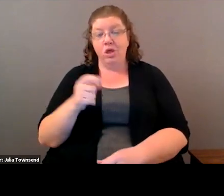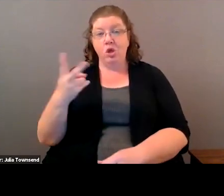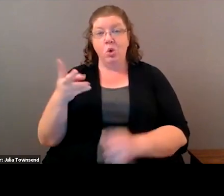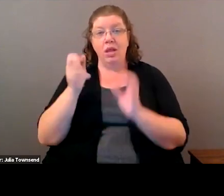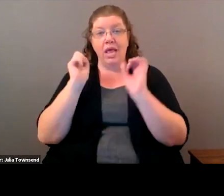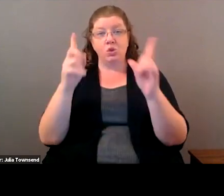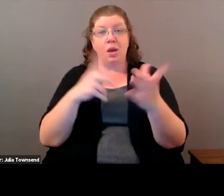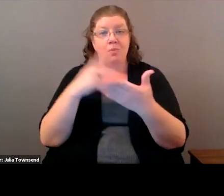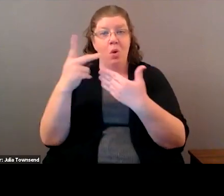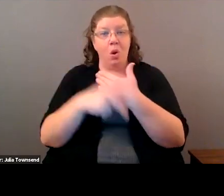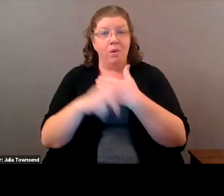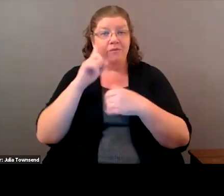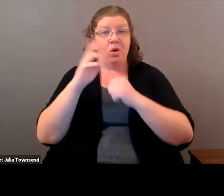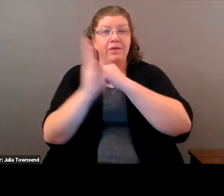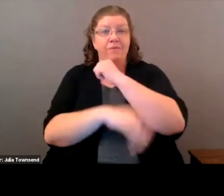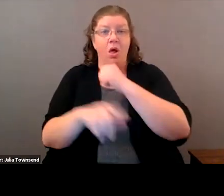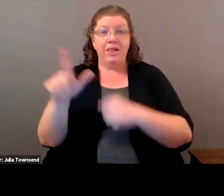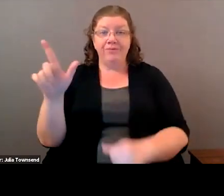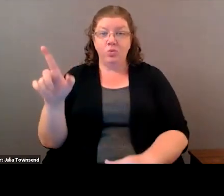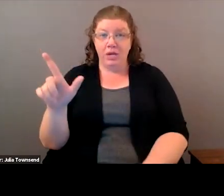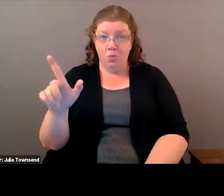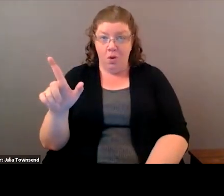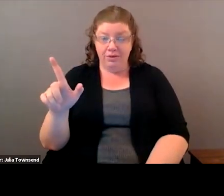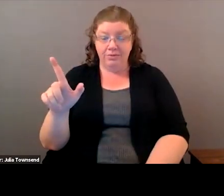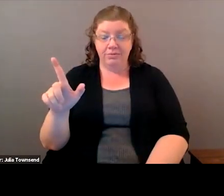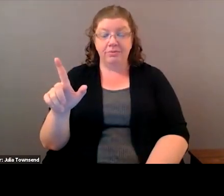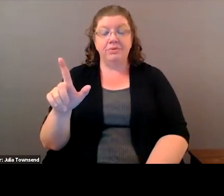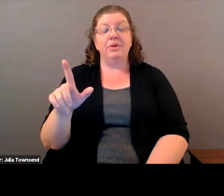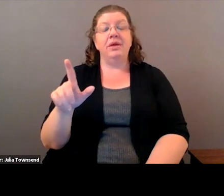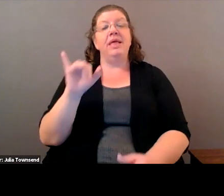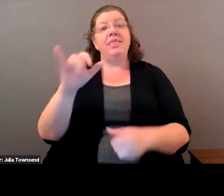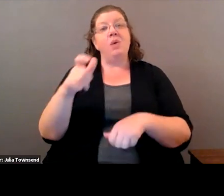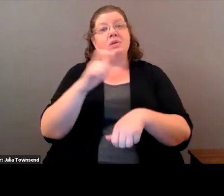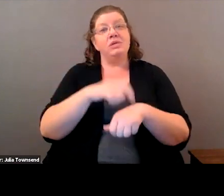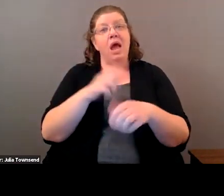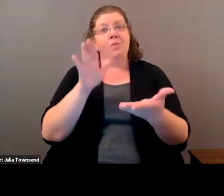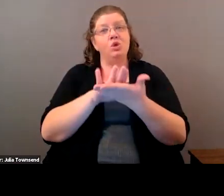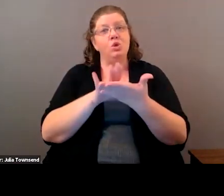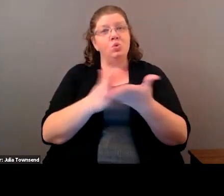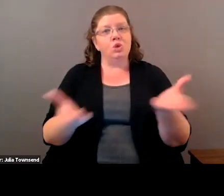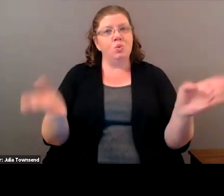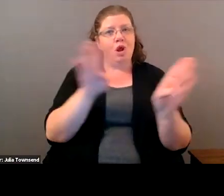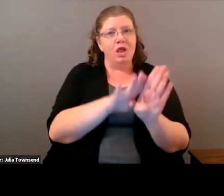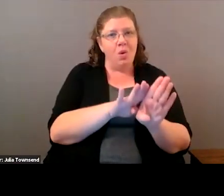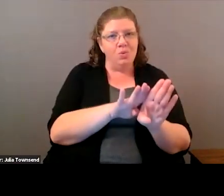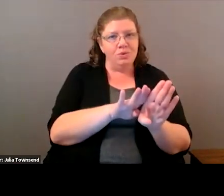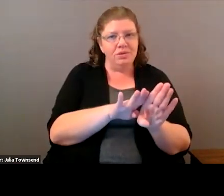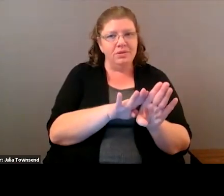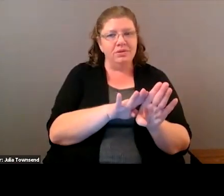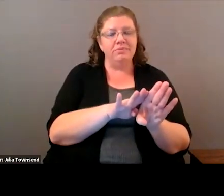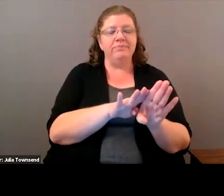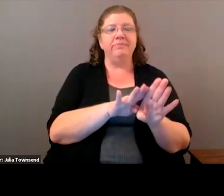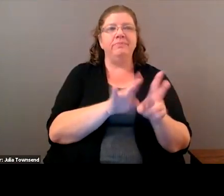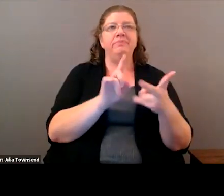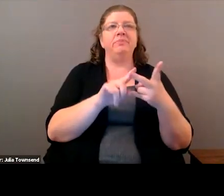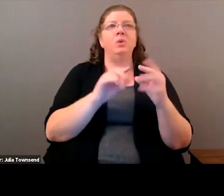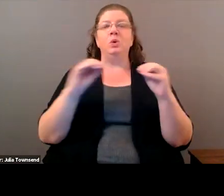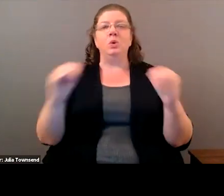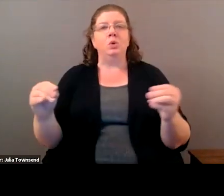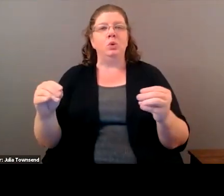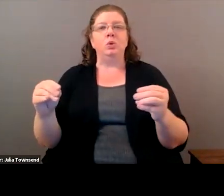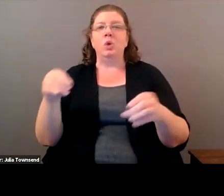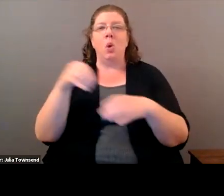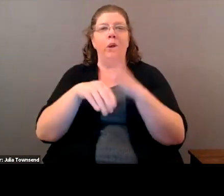the fall of 21. This was a time when schools were closed. There were no on-site meetings